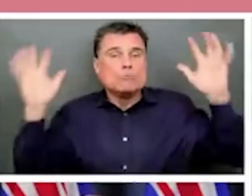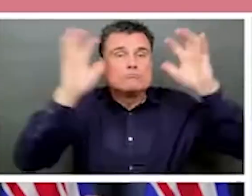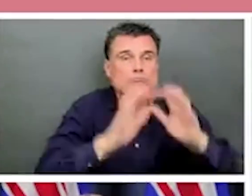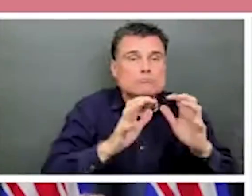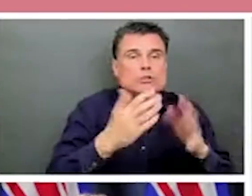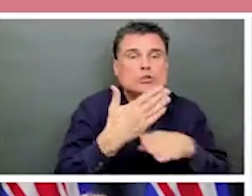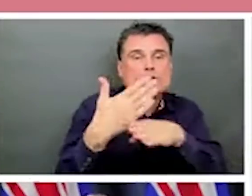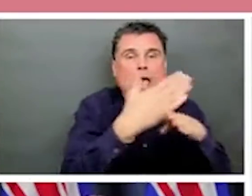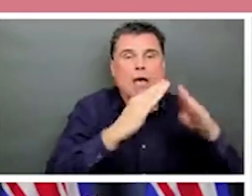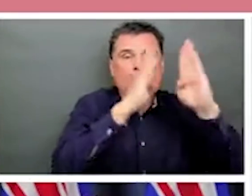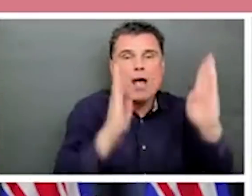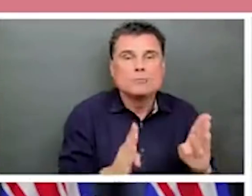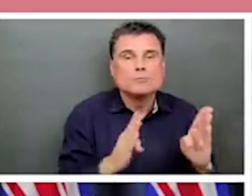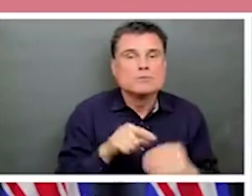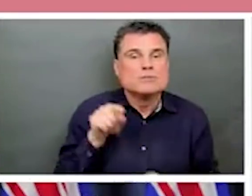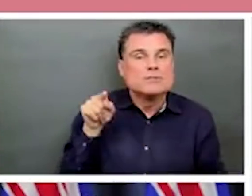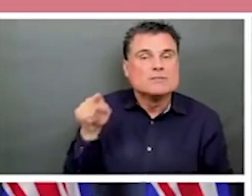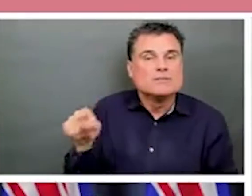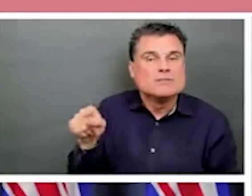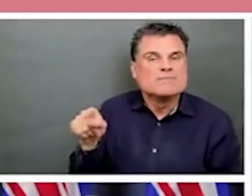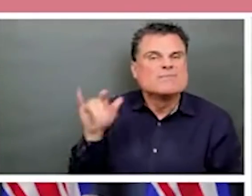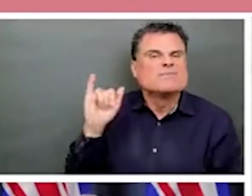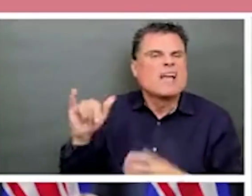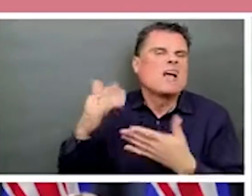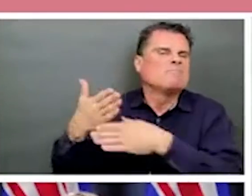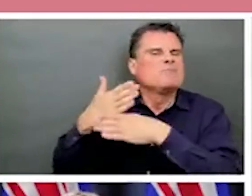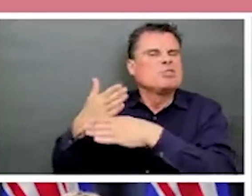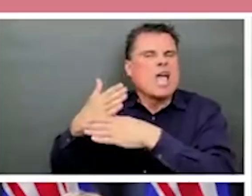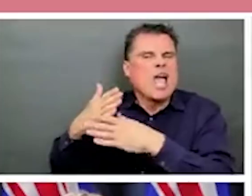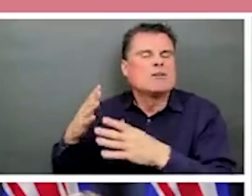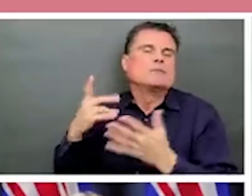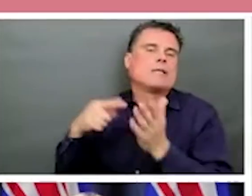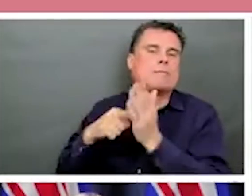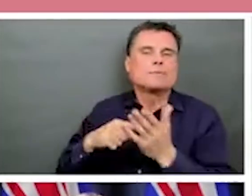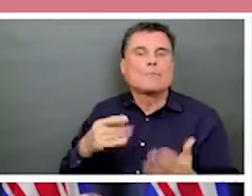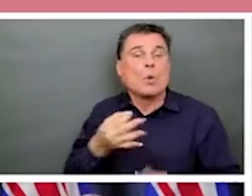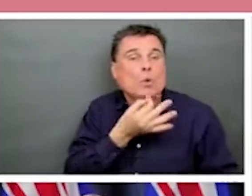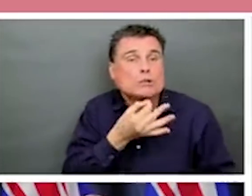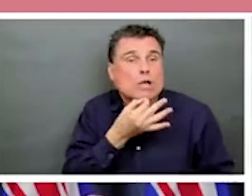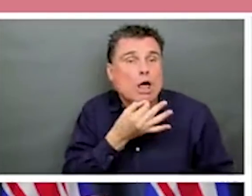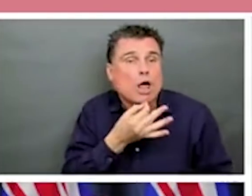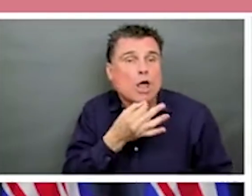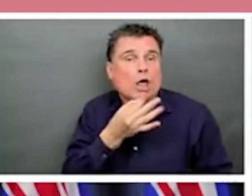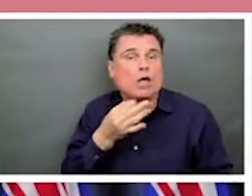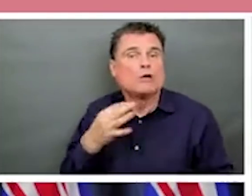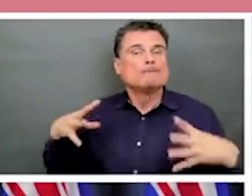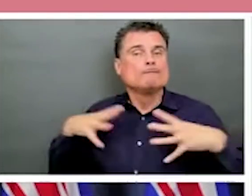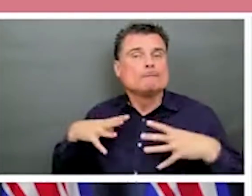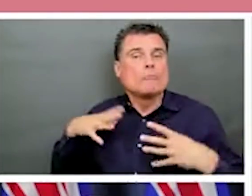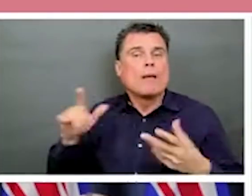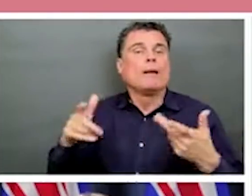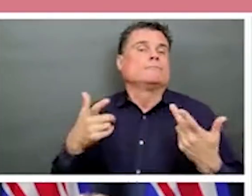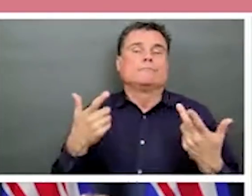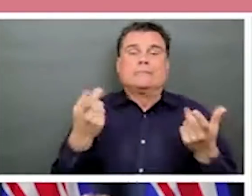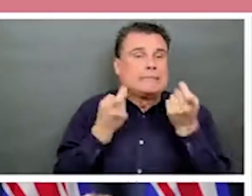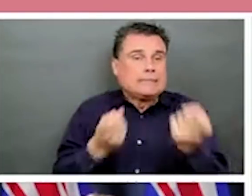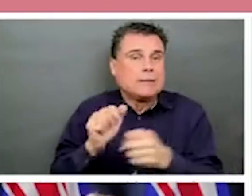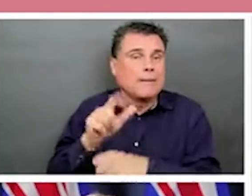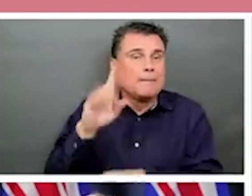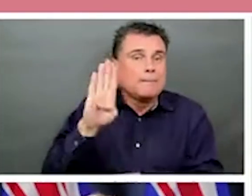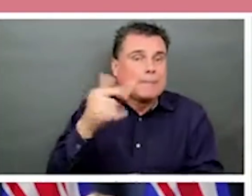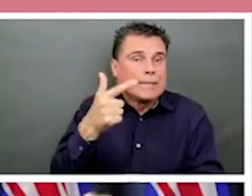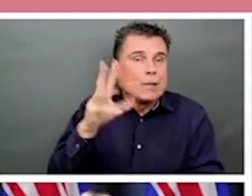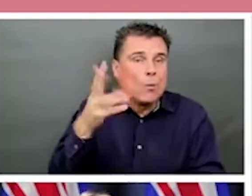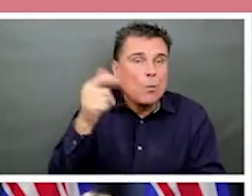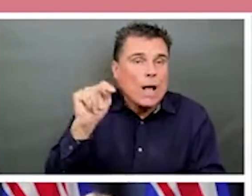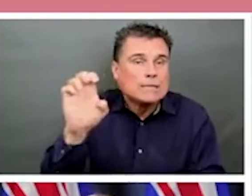communities, for example, in Whistler or Big White. So our delivery method in the past week has been around using